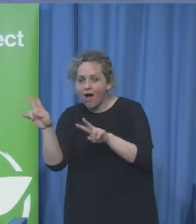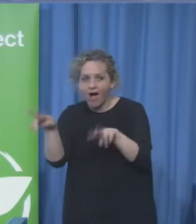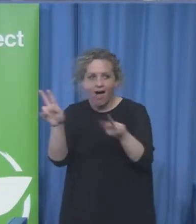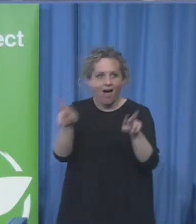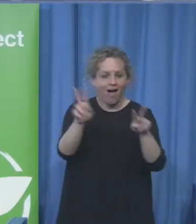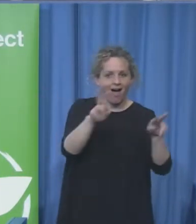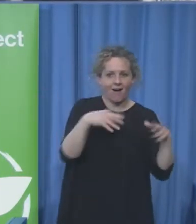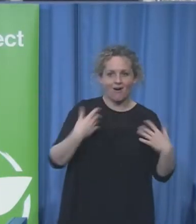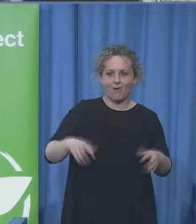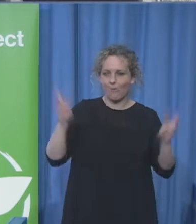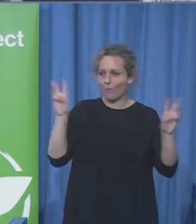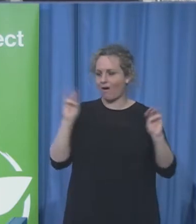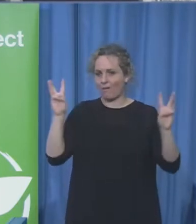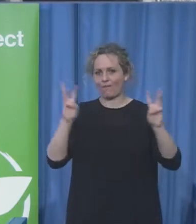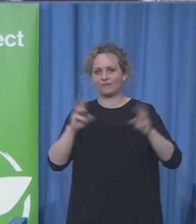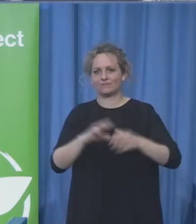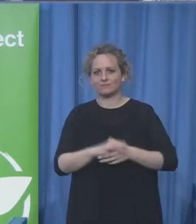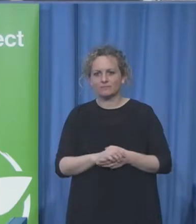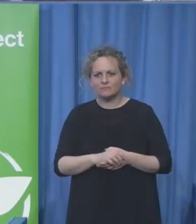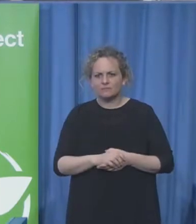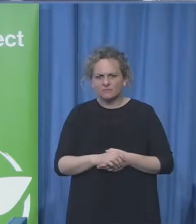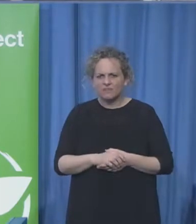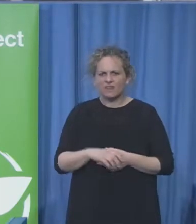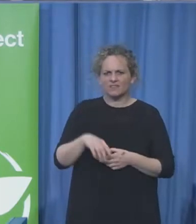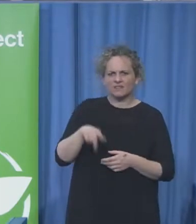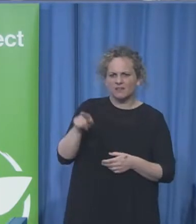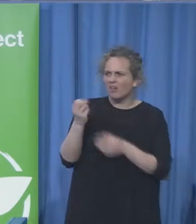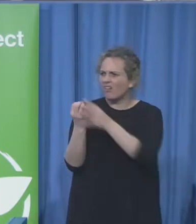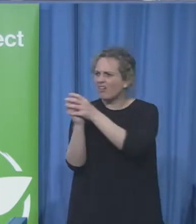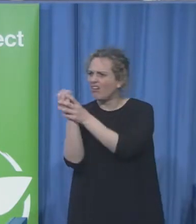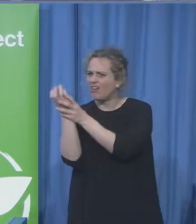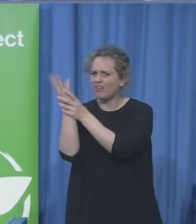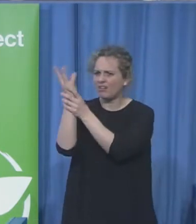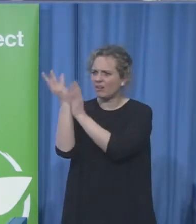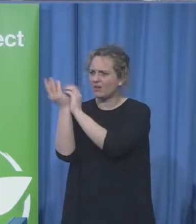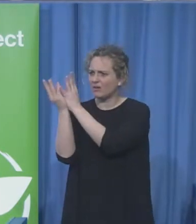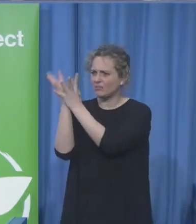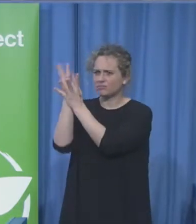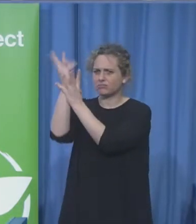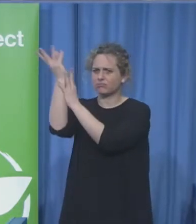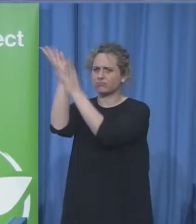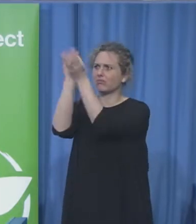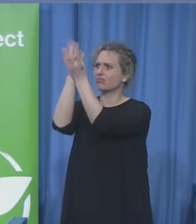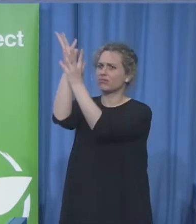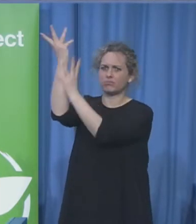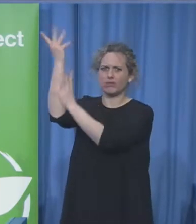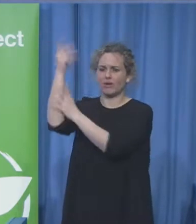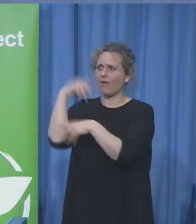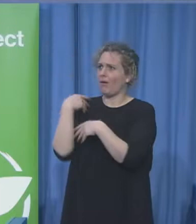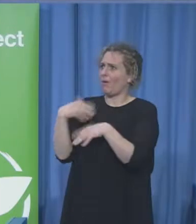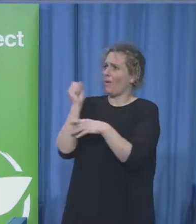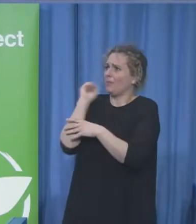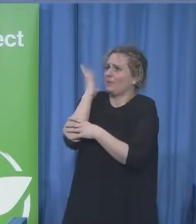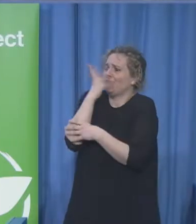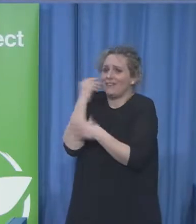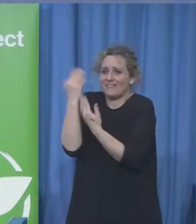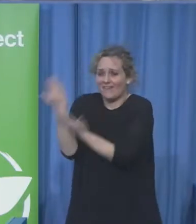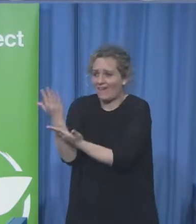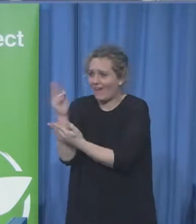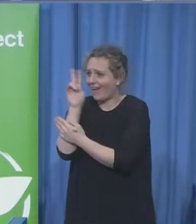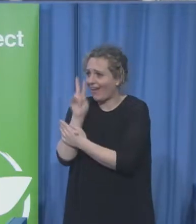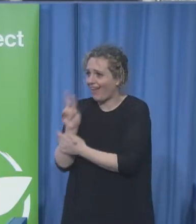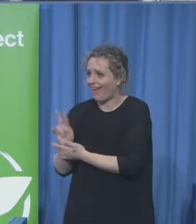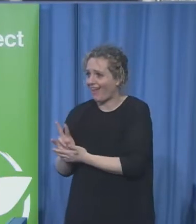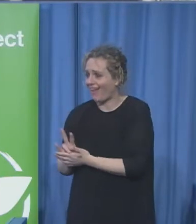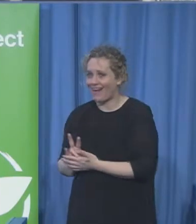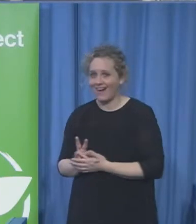Greenery and lush flowers and just beautiful everywhere. Got all the bugs, got all the spiders,